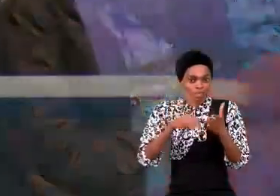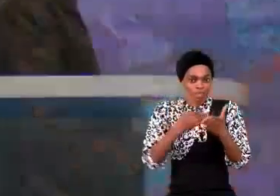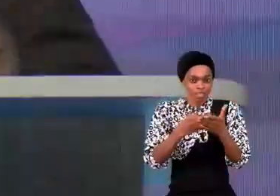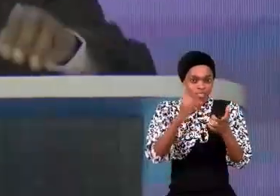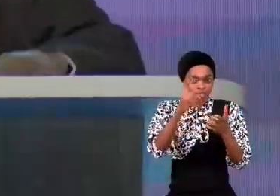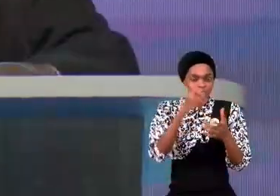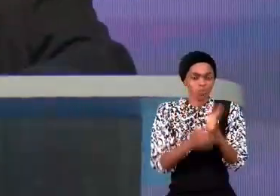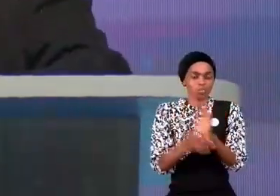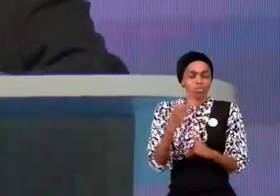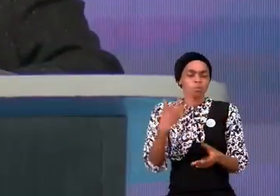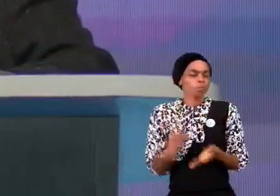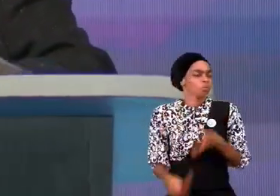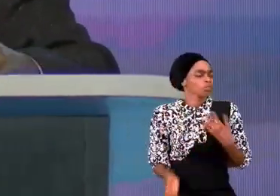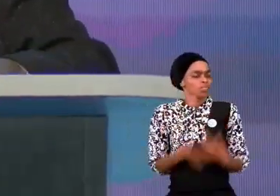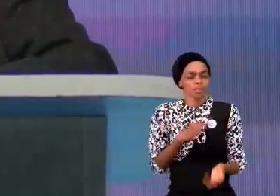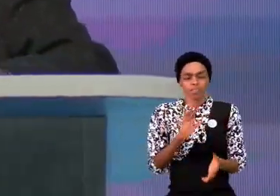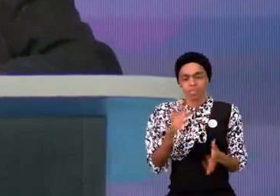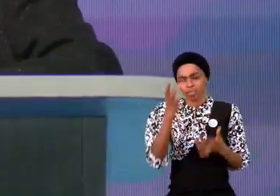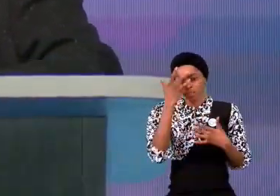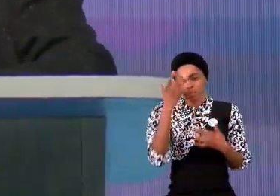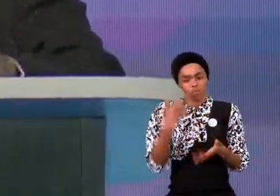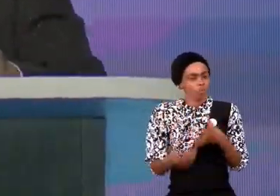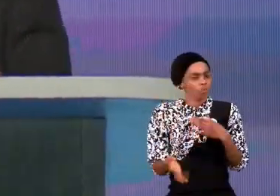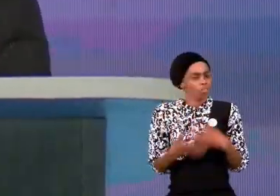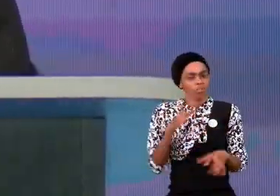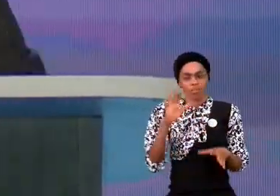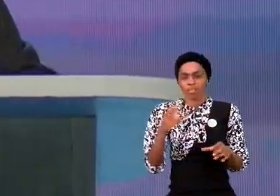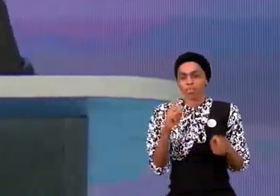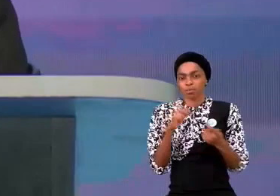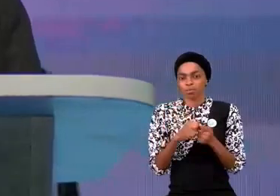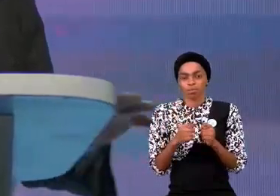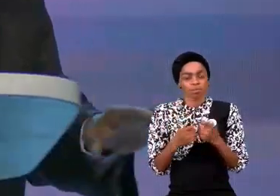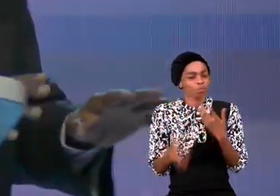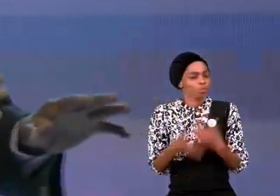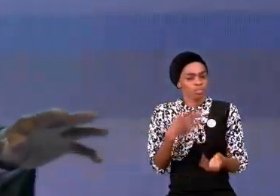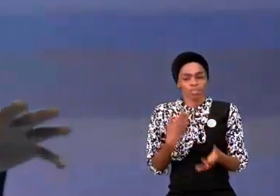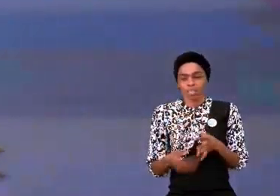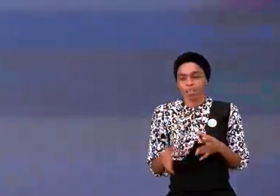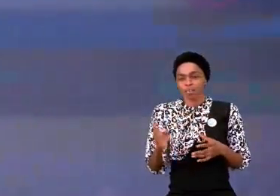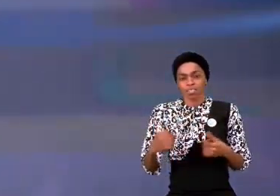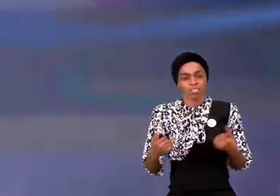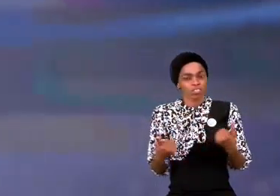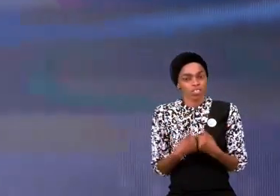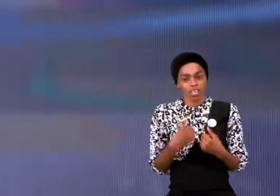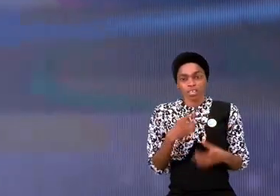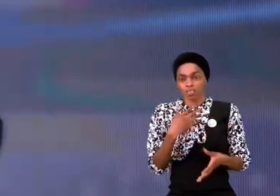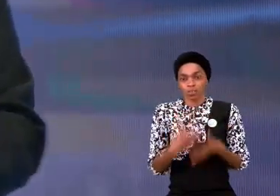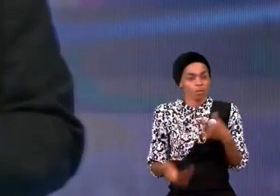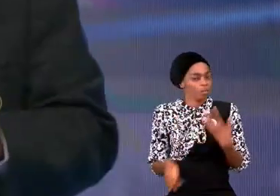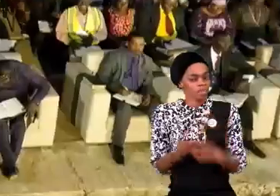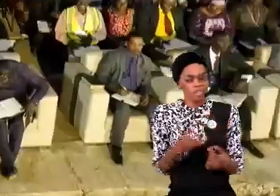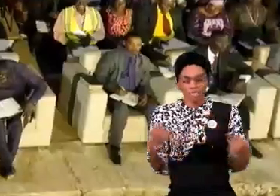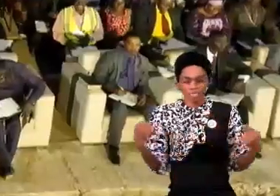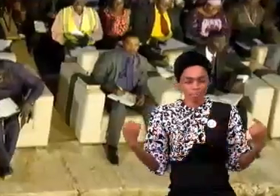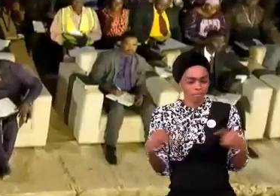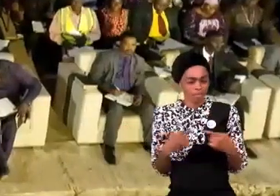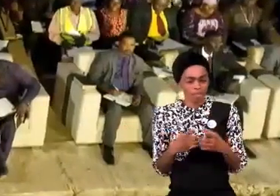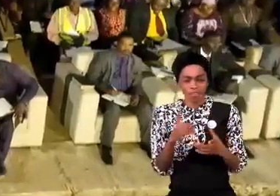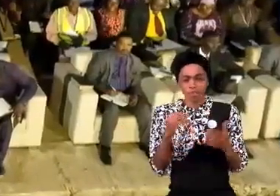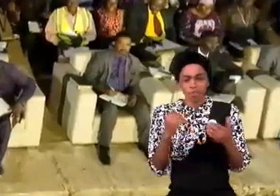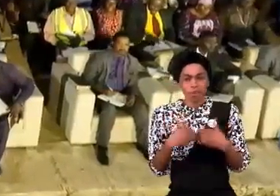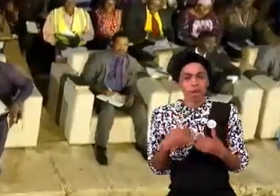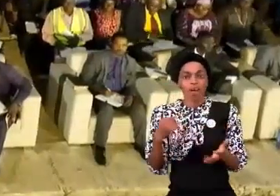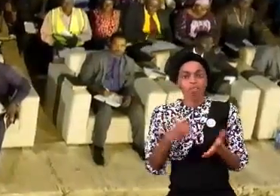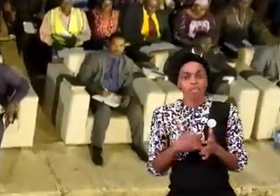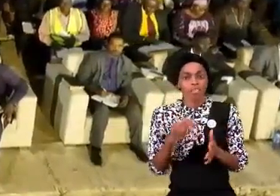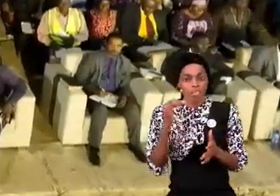disease and the infirmity, whatever, it will come to you tonight in Jesus' name. And it